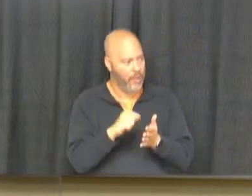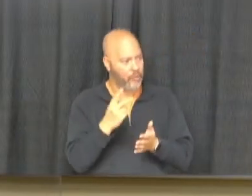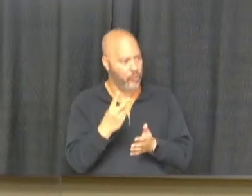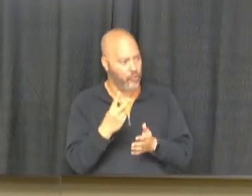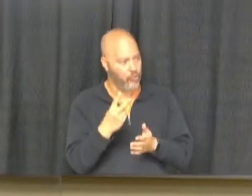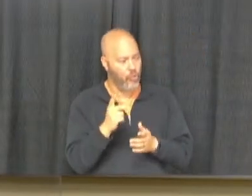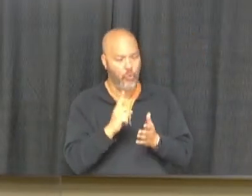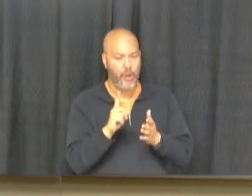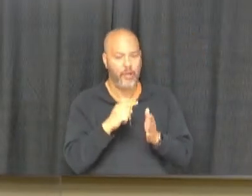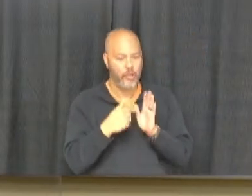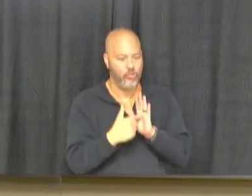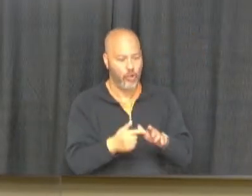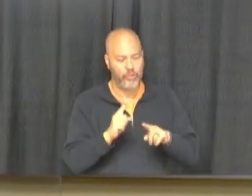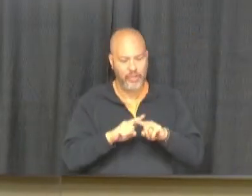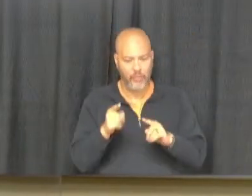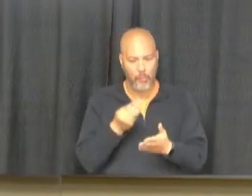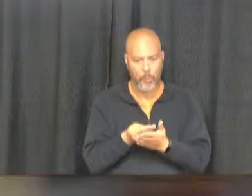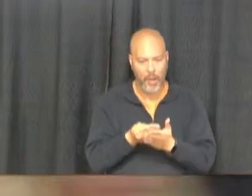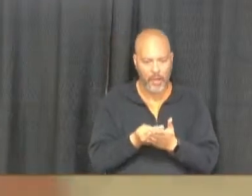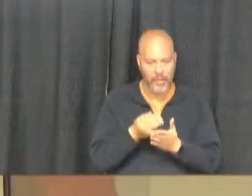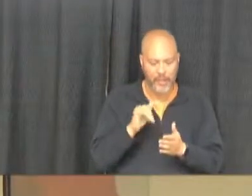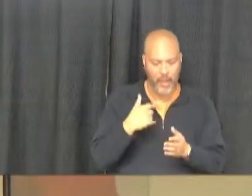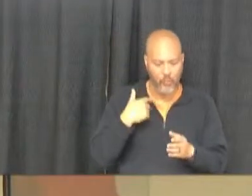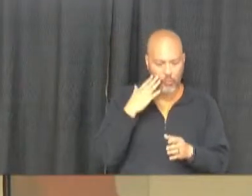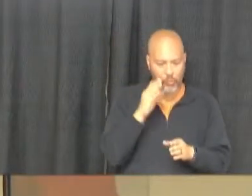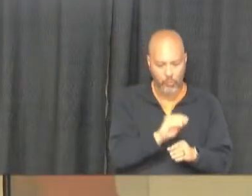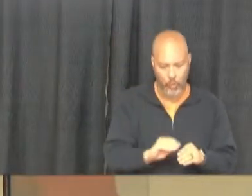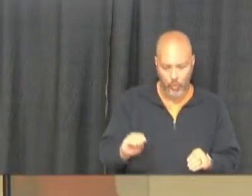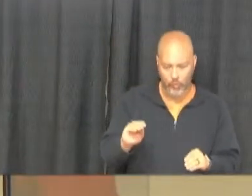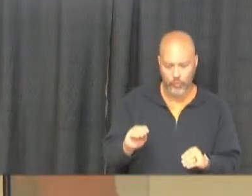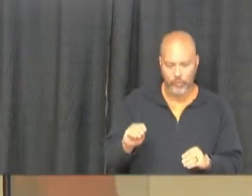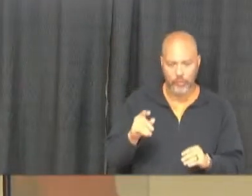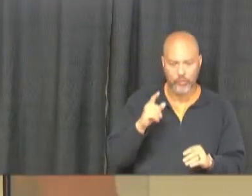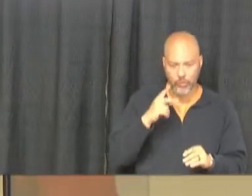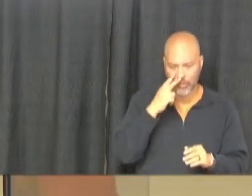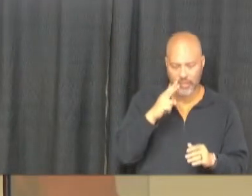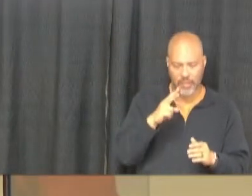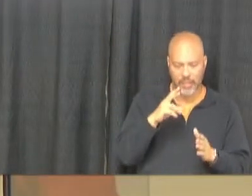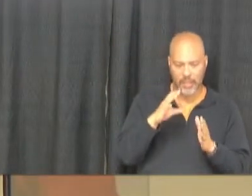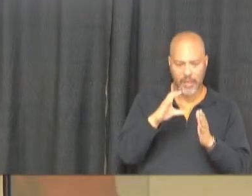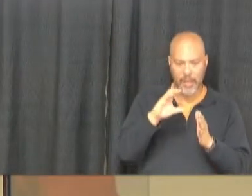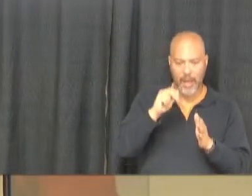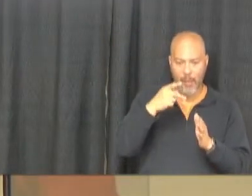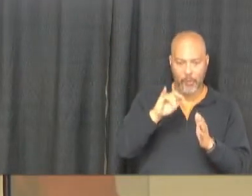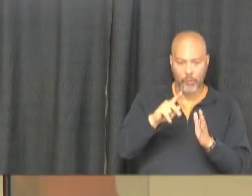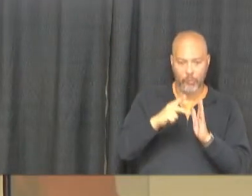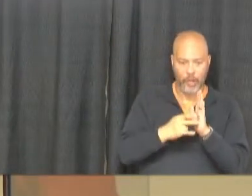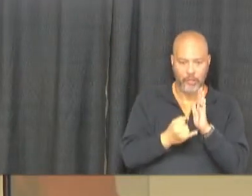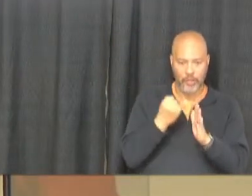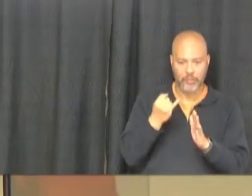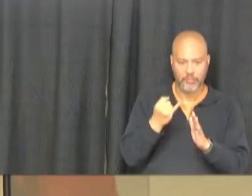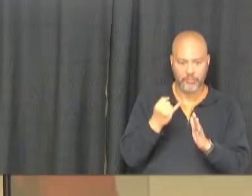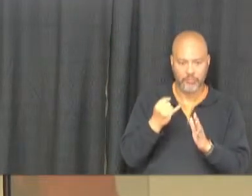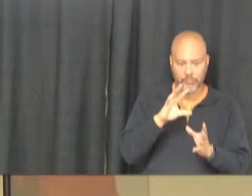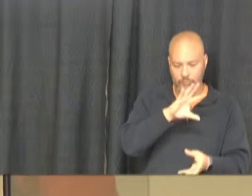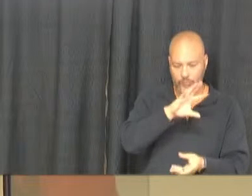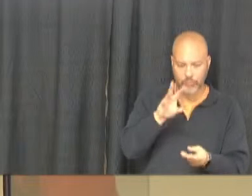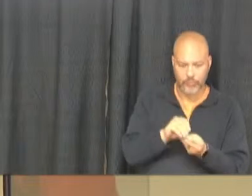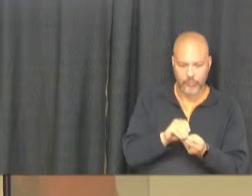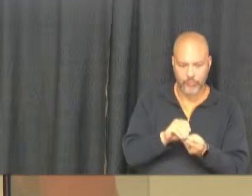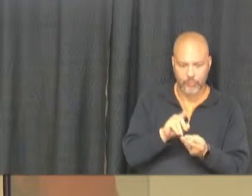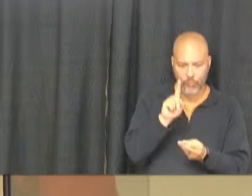2, where it's showing the different money that would be moved. You've got it that the Capital Projects Fund, new debt issuance